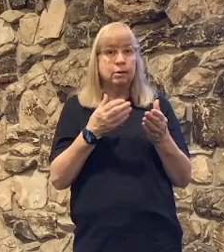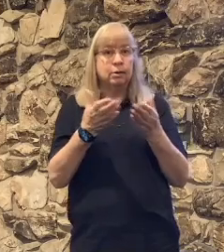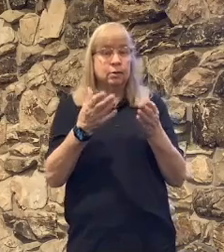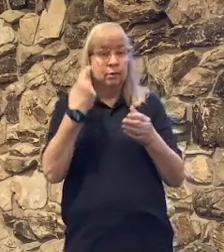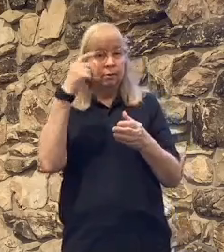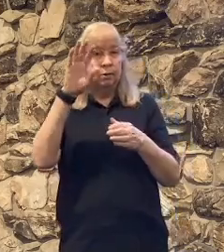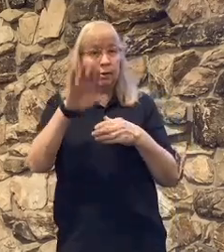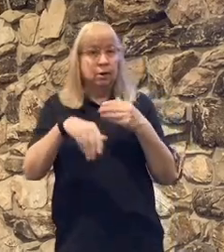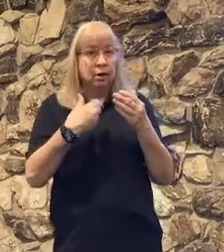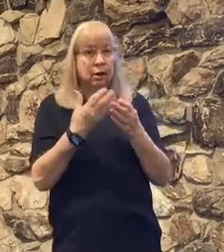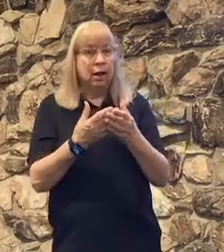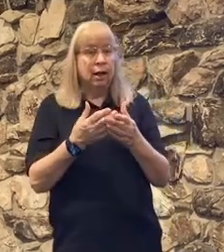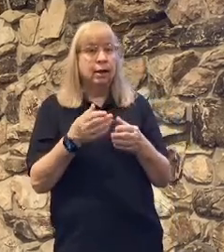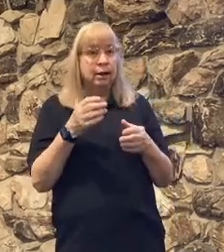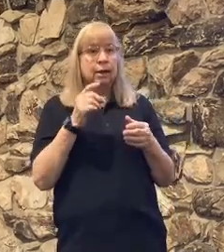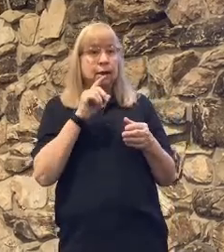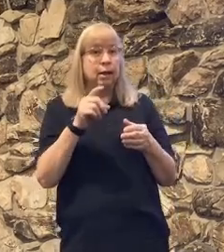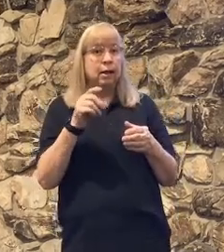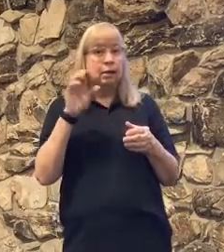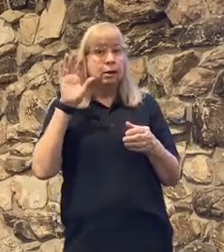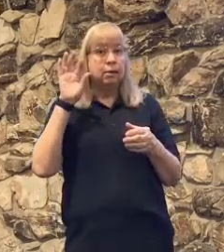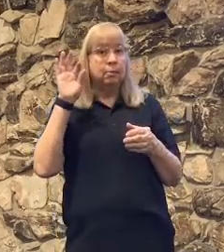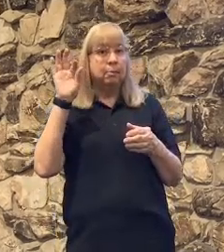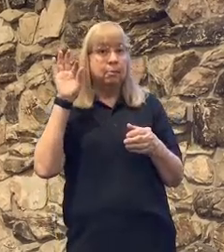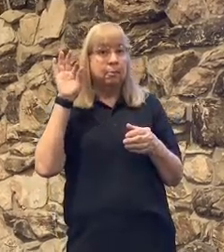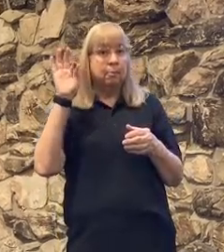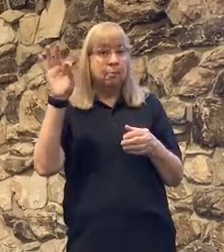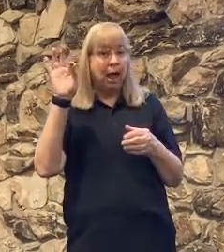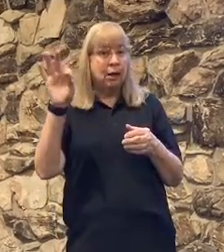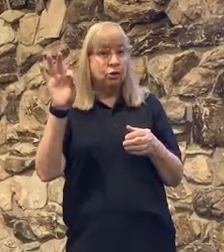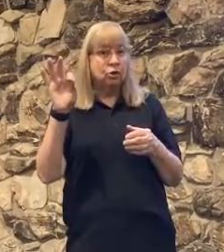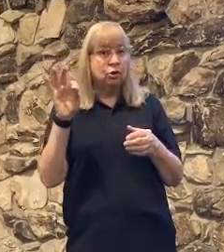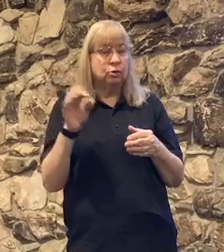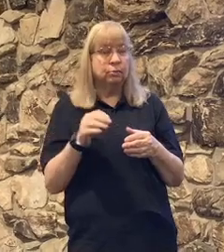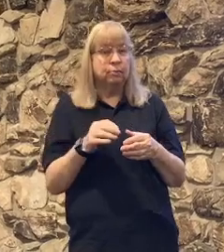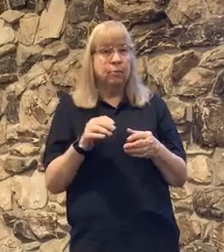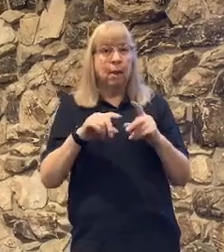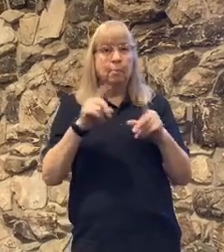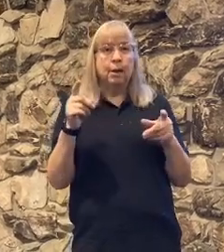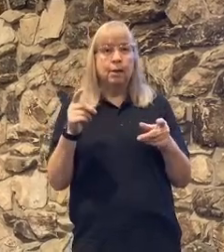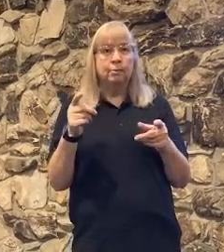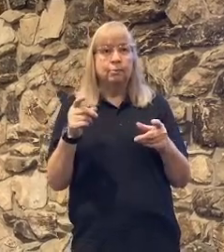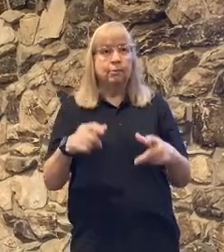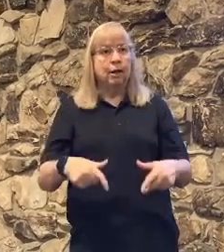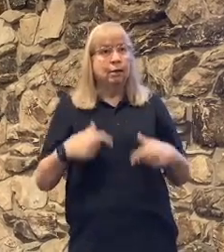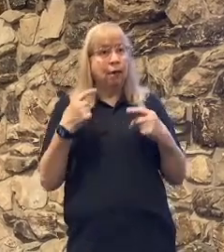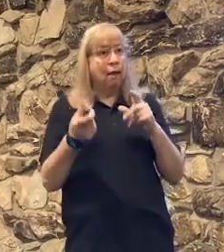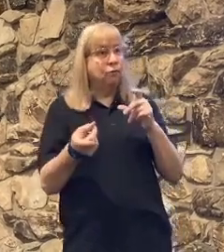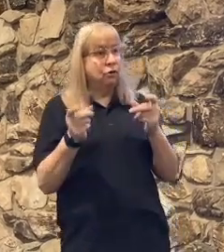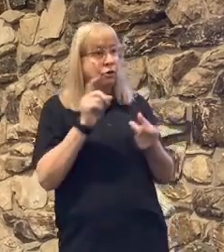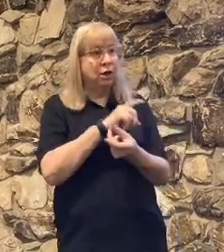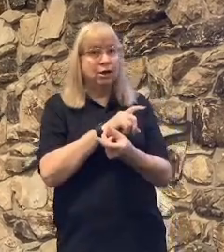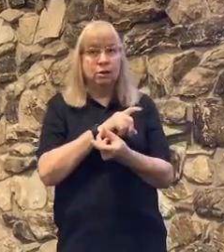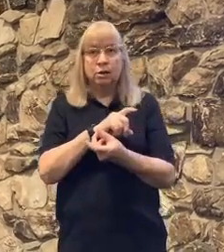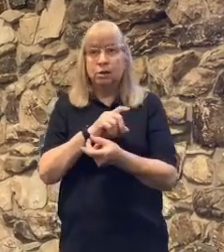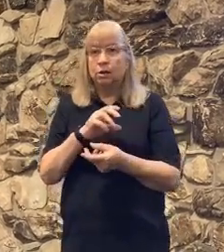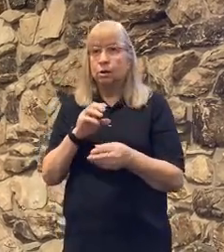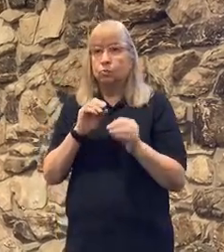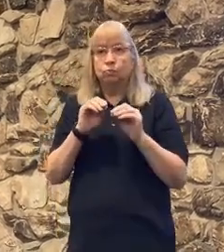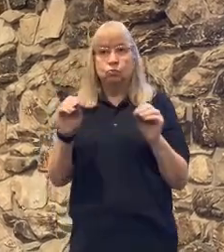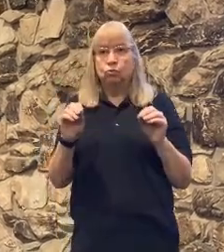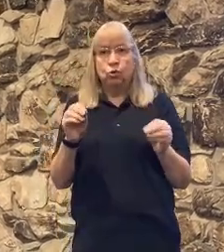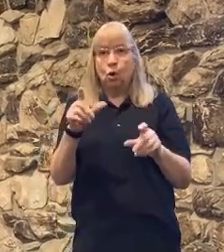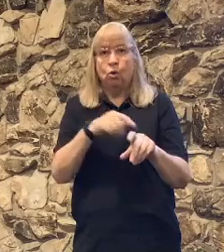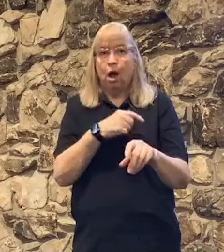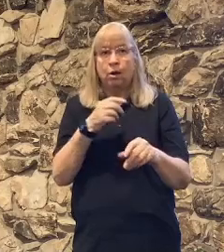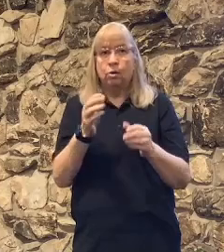he is a pastor at this time. He is clergy. But his life changes. Suddenly, it's no longer the book